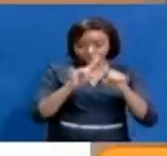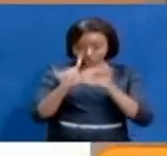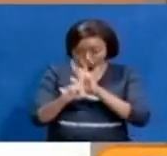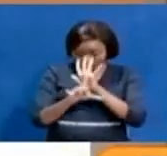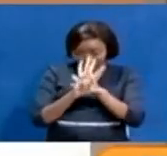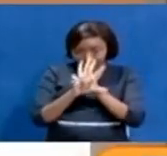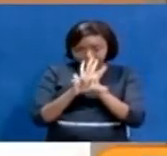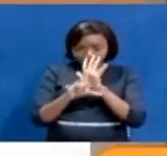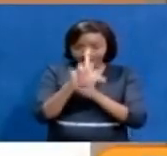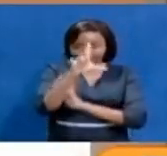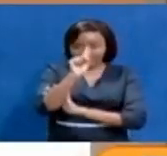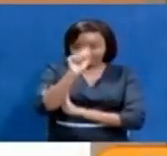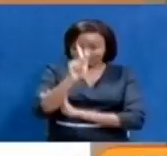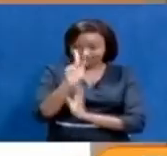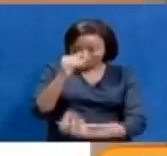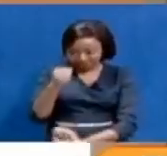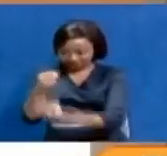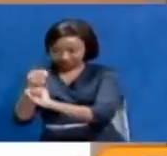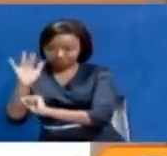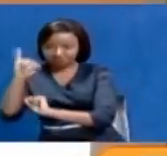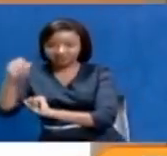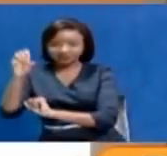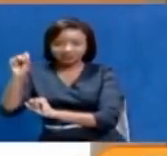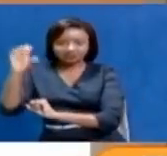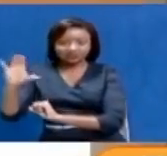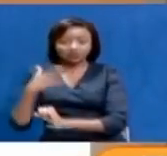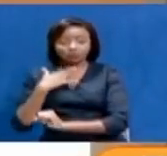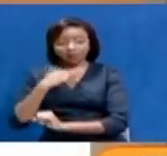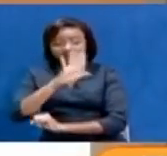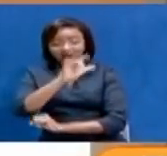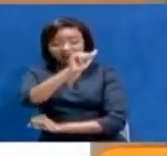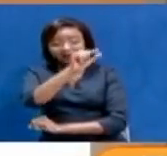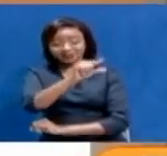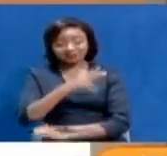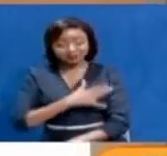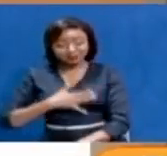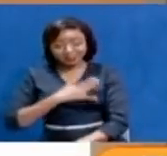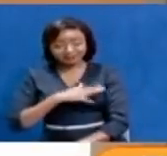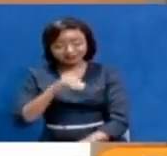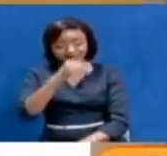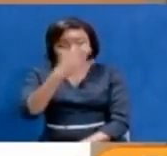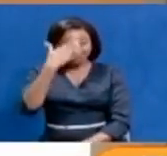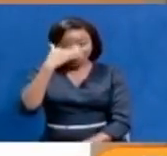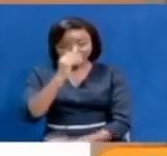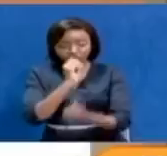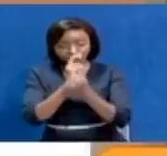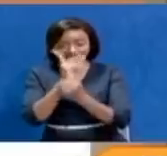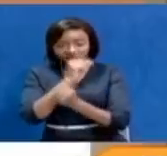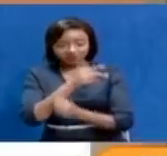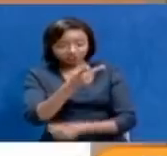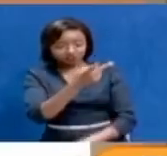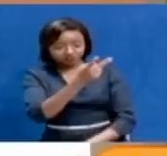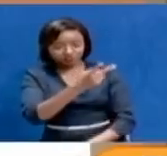judiciary. The lawyers' body has now given 7 days to Attorney General Professor Paul Kihara Kariuki and Solicitor